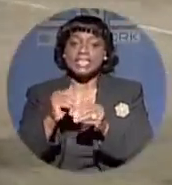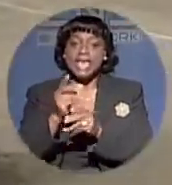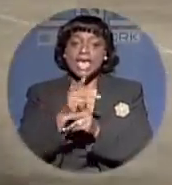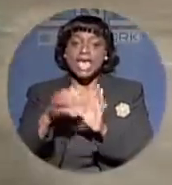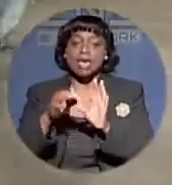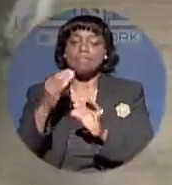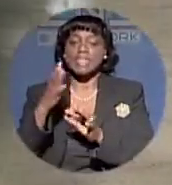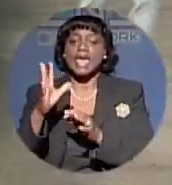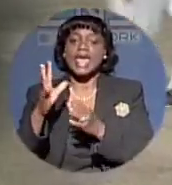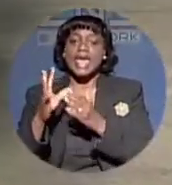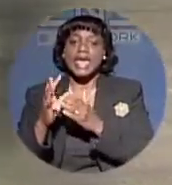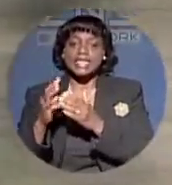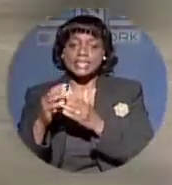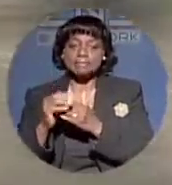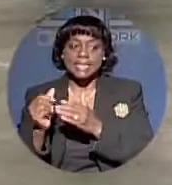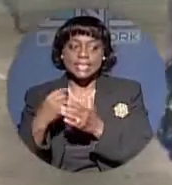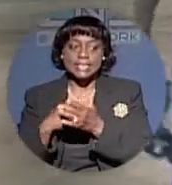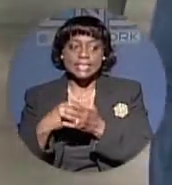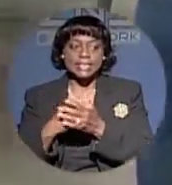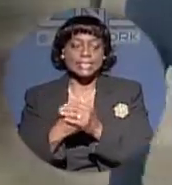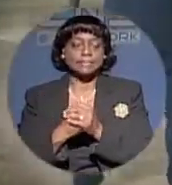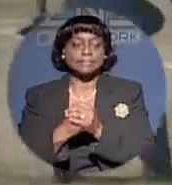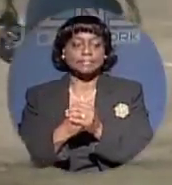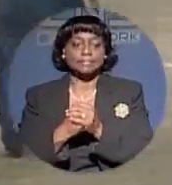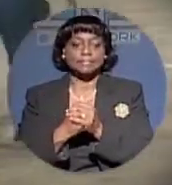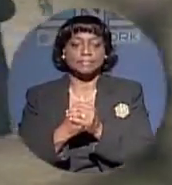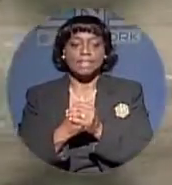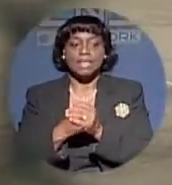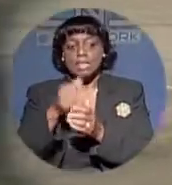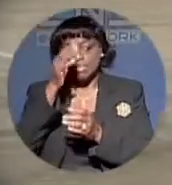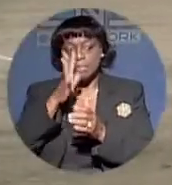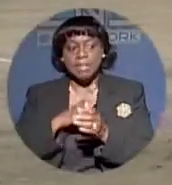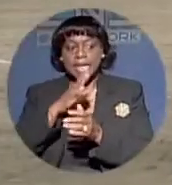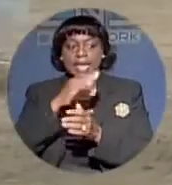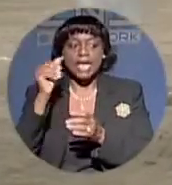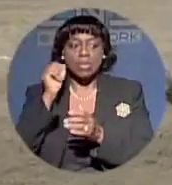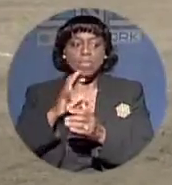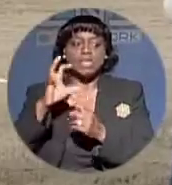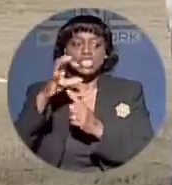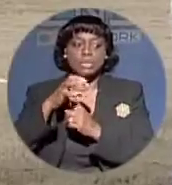this weekend, the men and ladies championships will be contested in Andres.